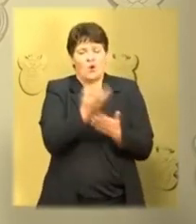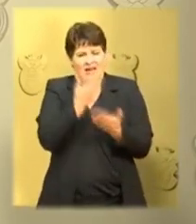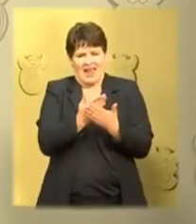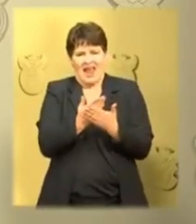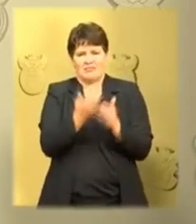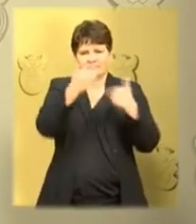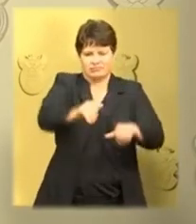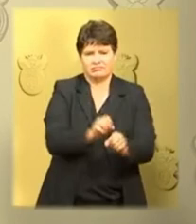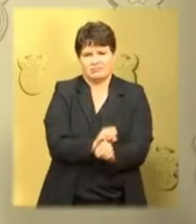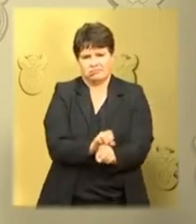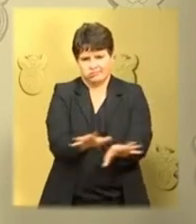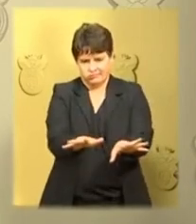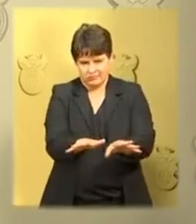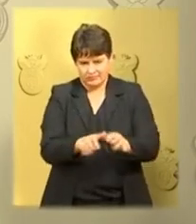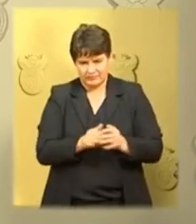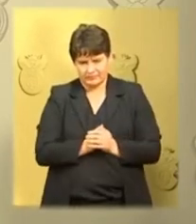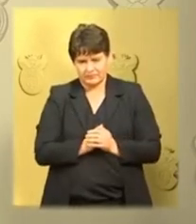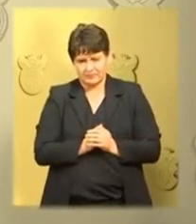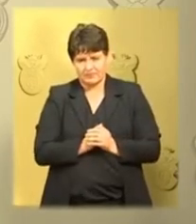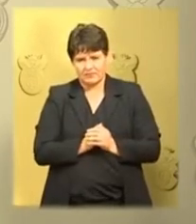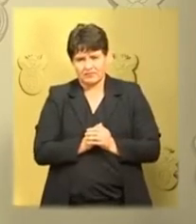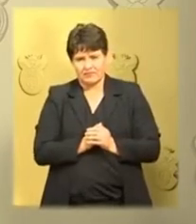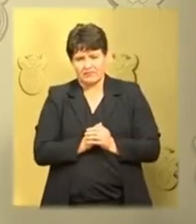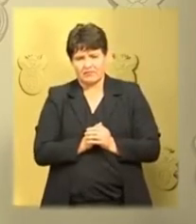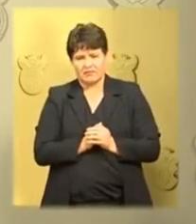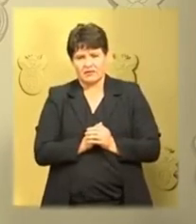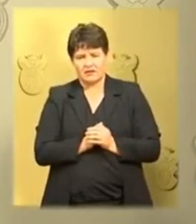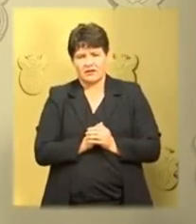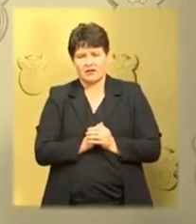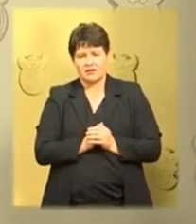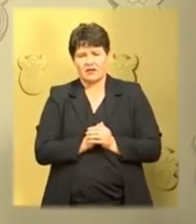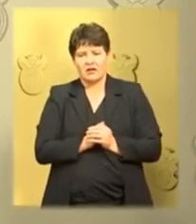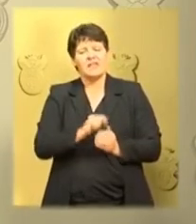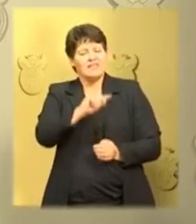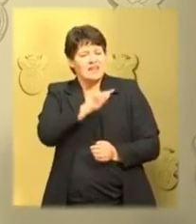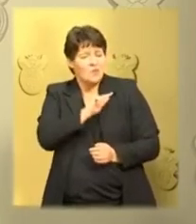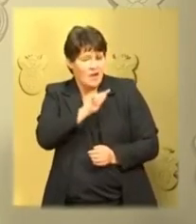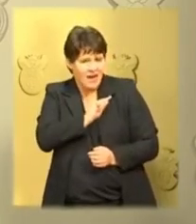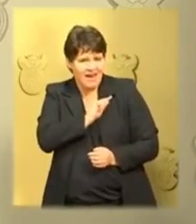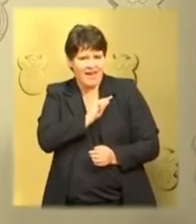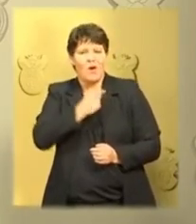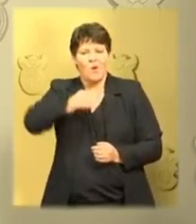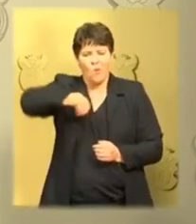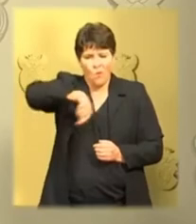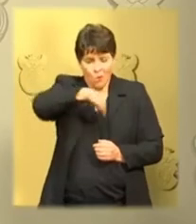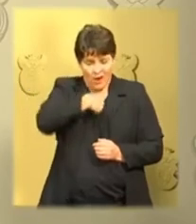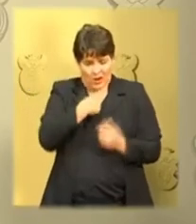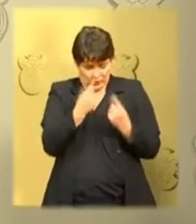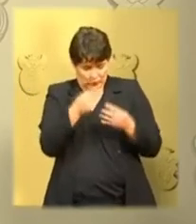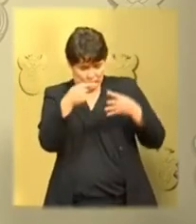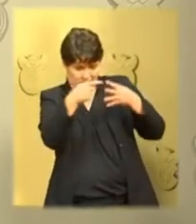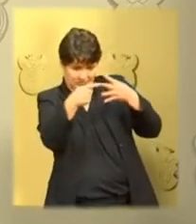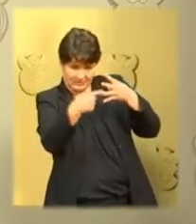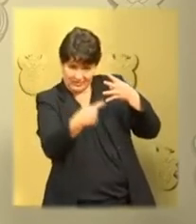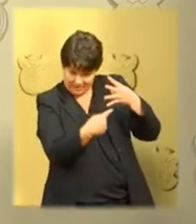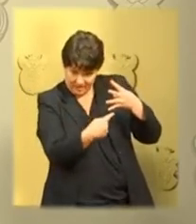And it is in doing so that we hope to save tens of thousands of lives.